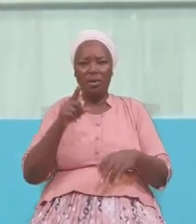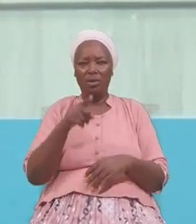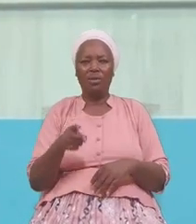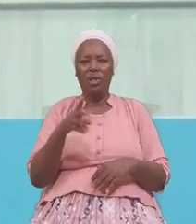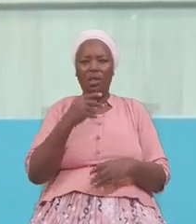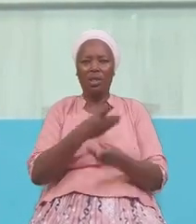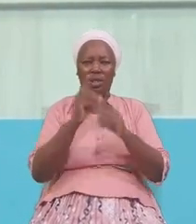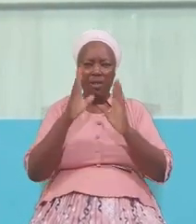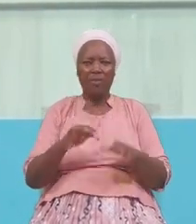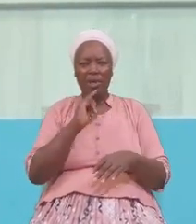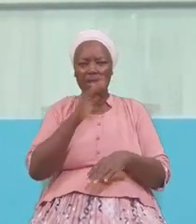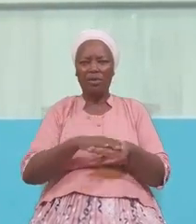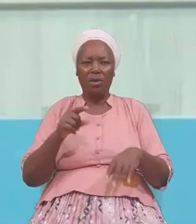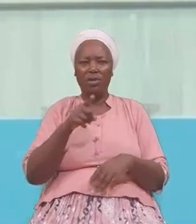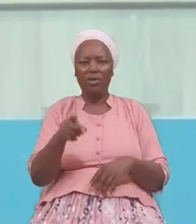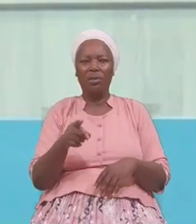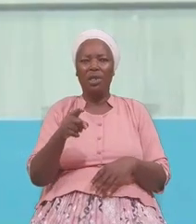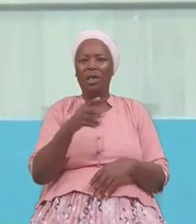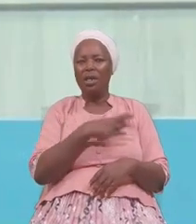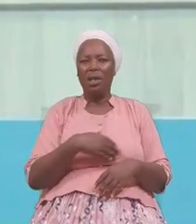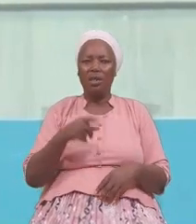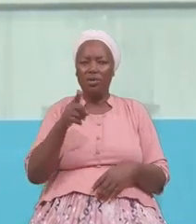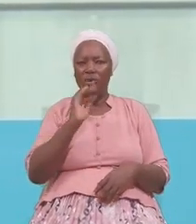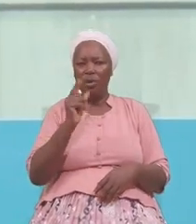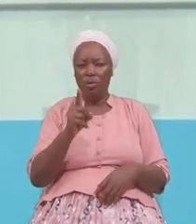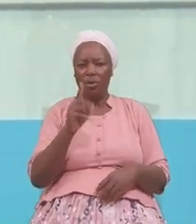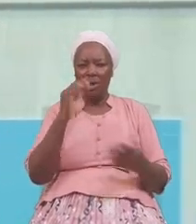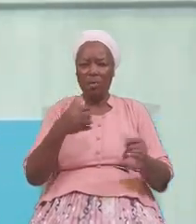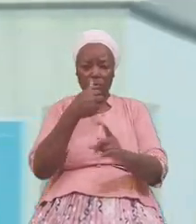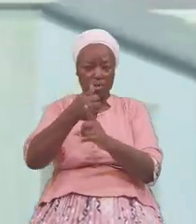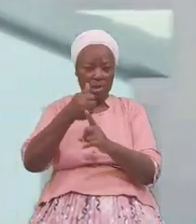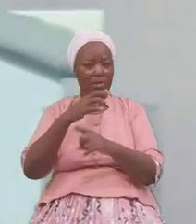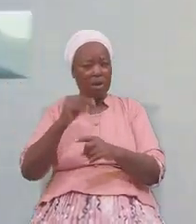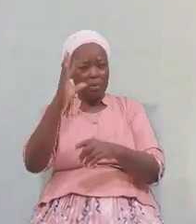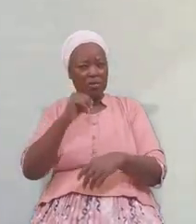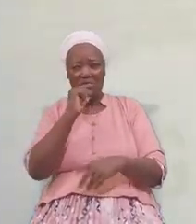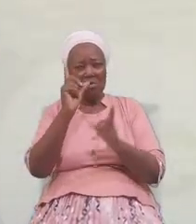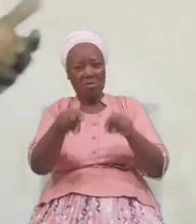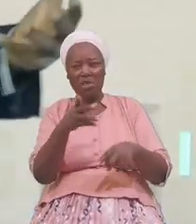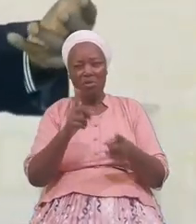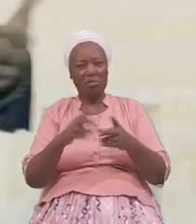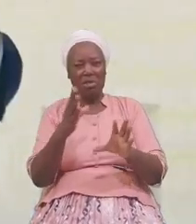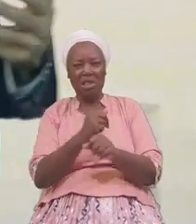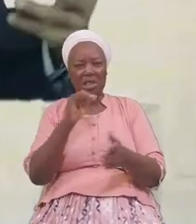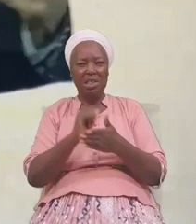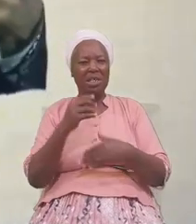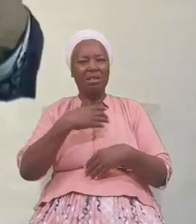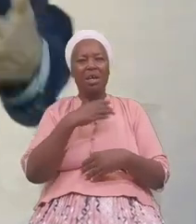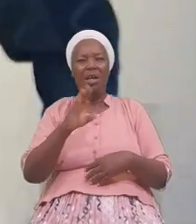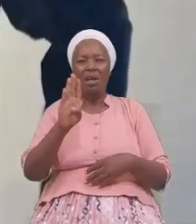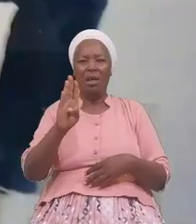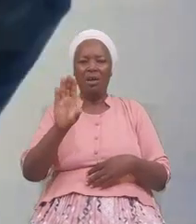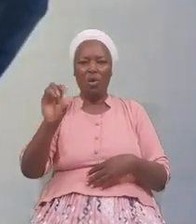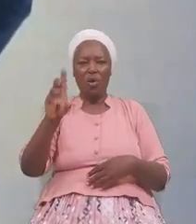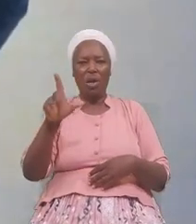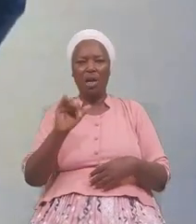The deliverer is calling you. You are the one. The preacher will not come and take the neck brace,